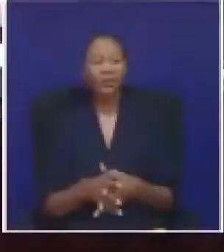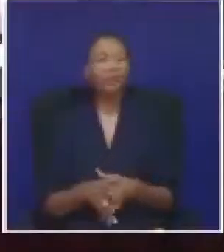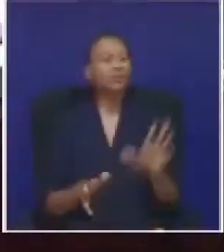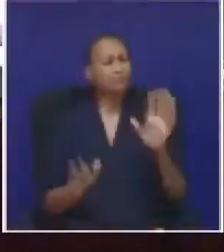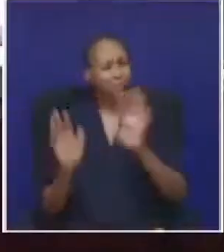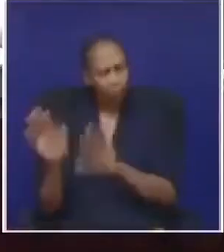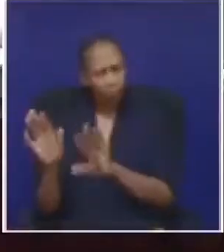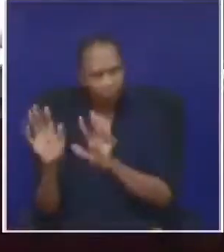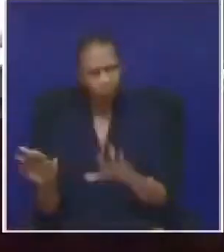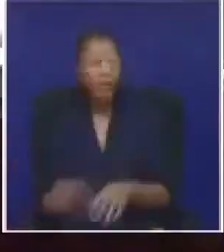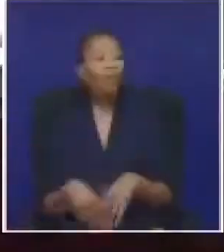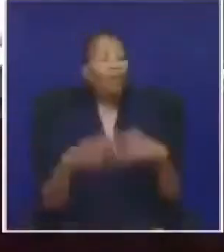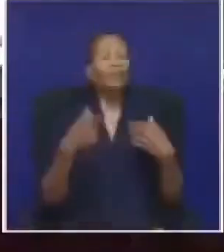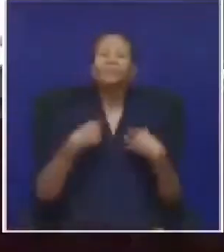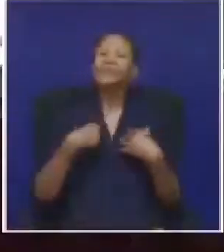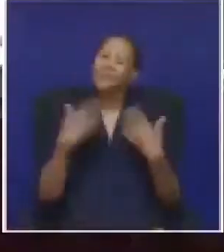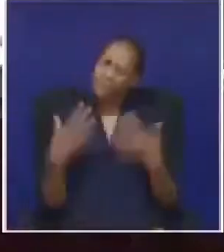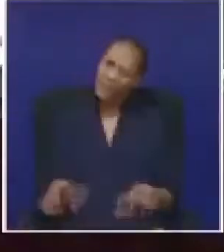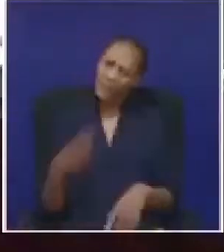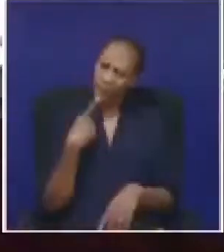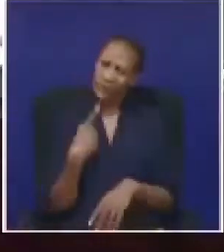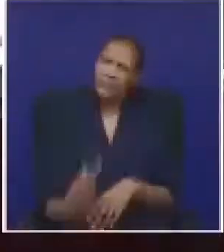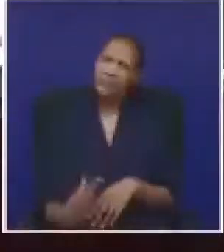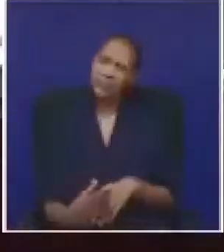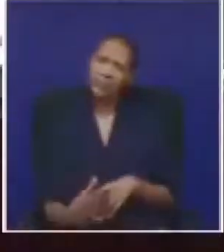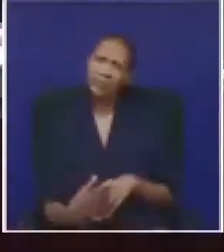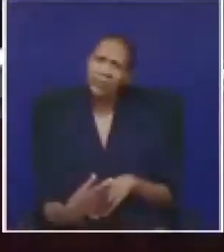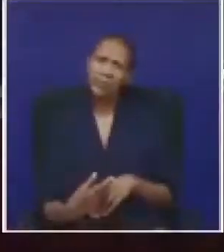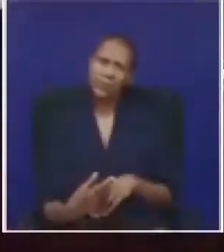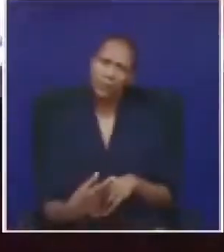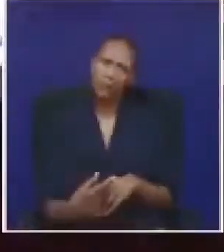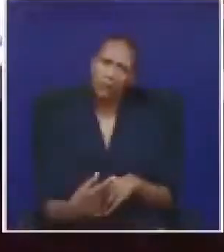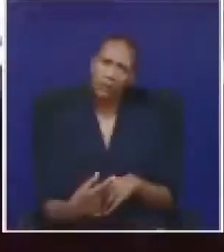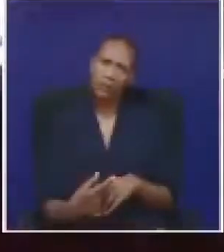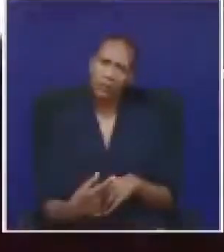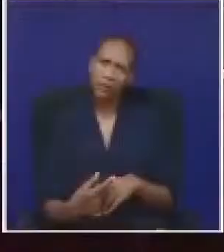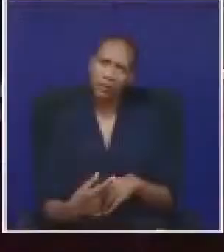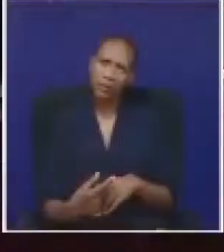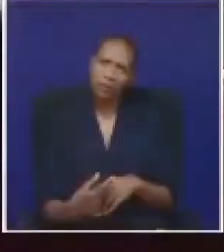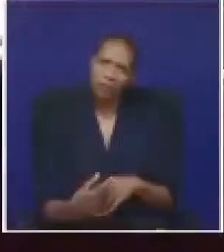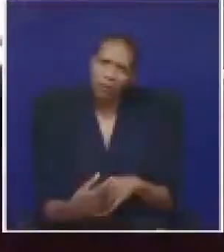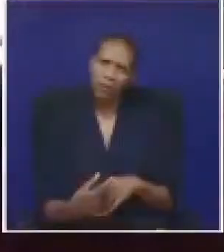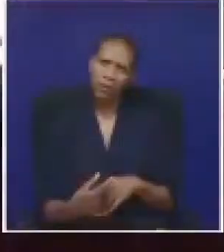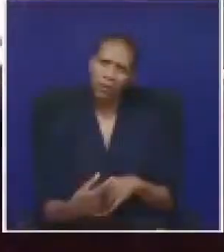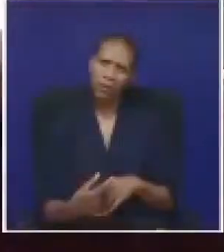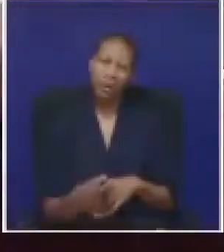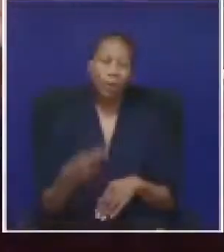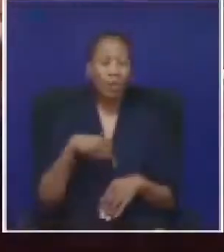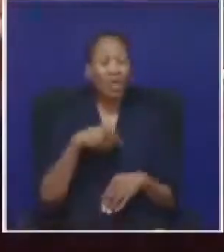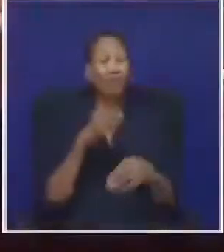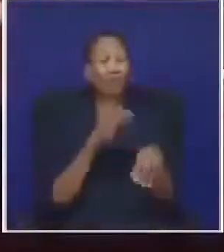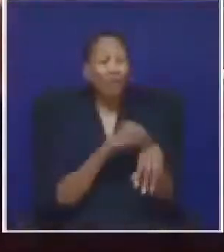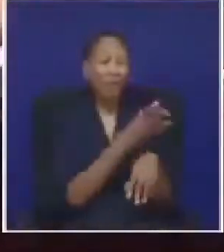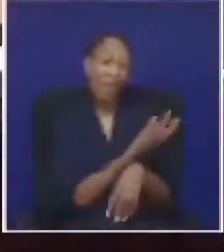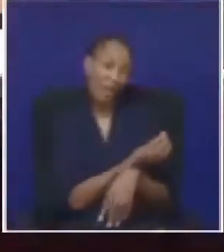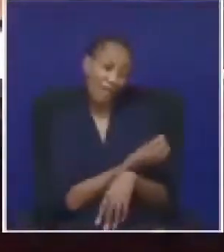if you were listening to me, that we have learned from that